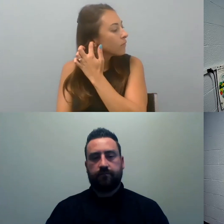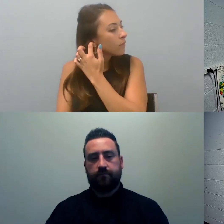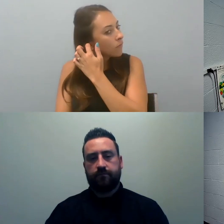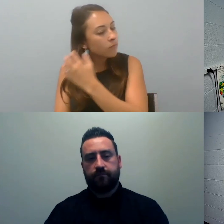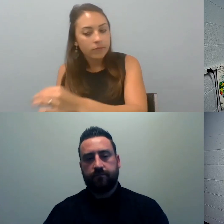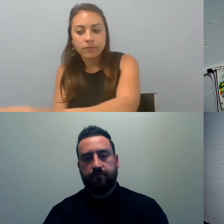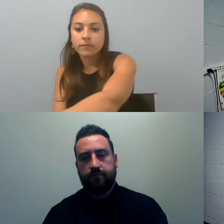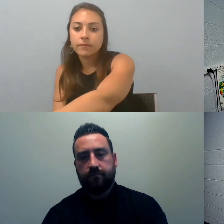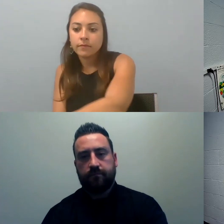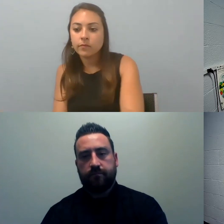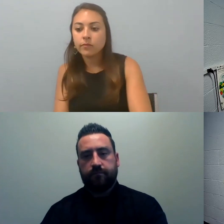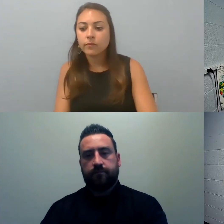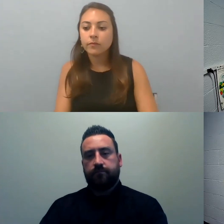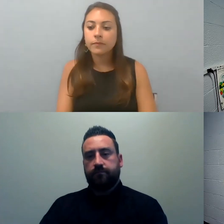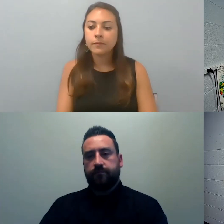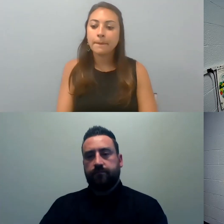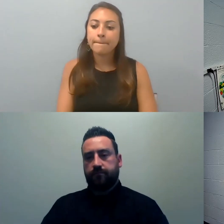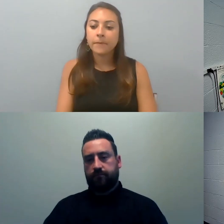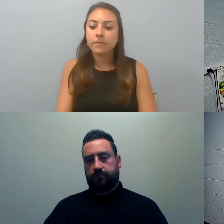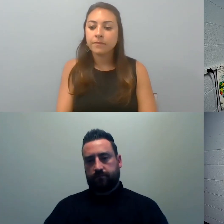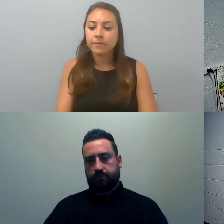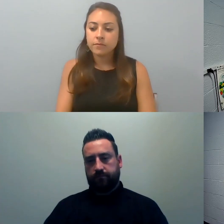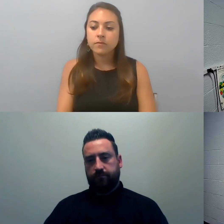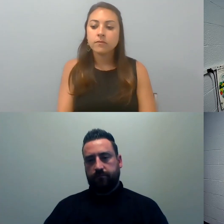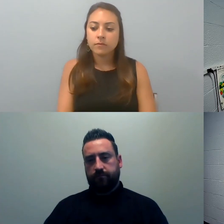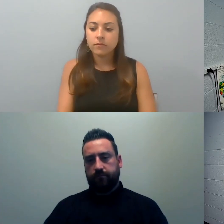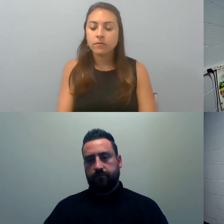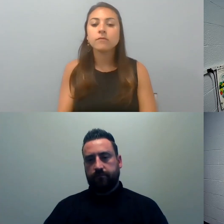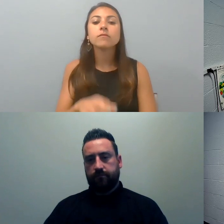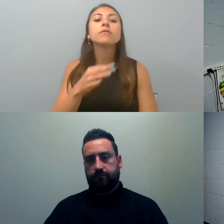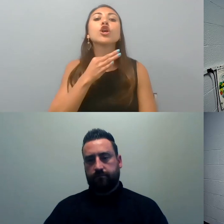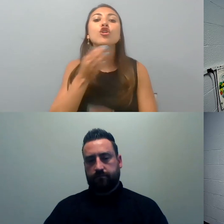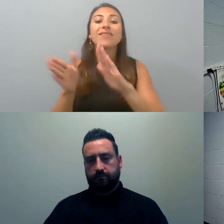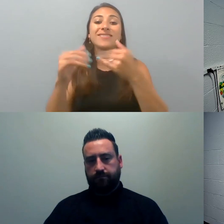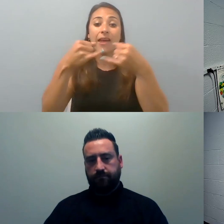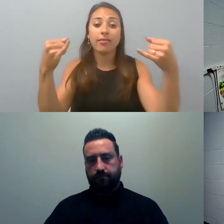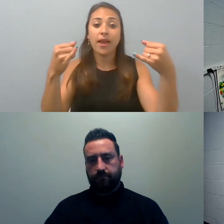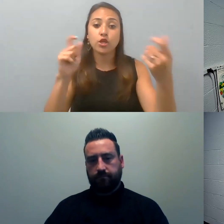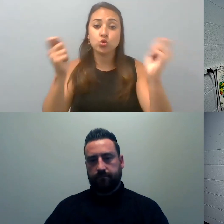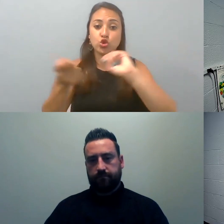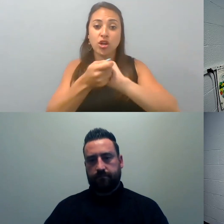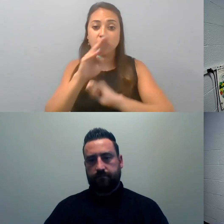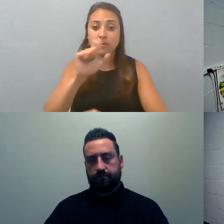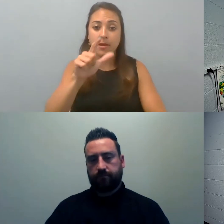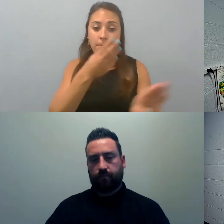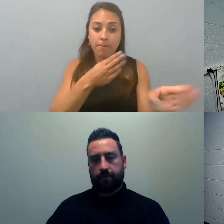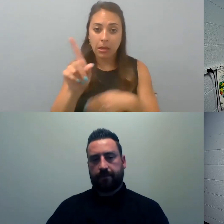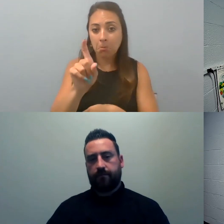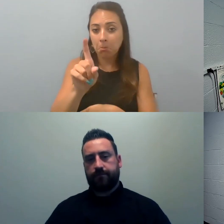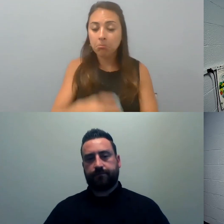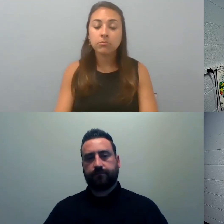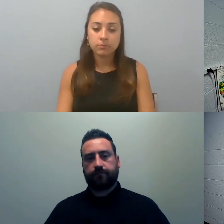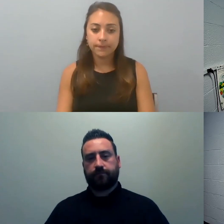I guess if you could speak to whether or not there's a deadline by which a student can change or adjust a meal plan during